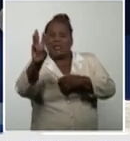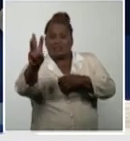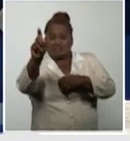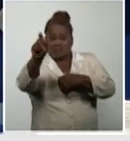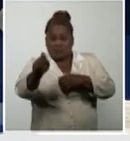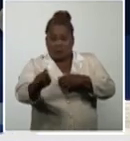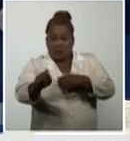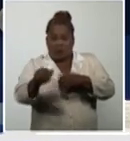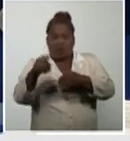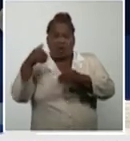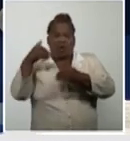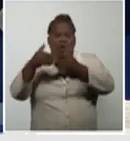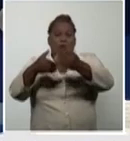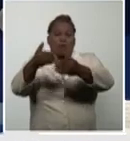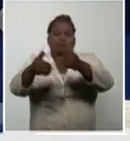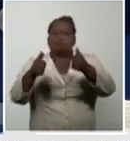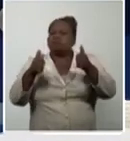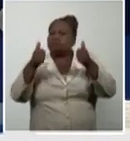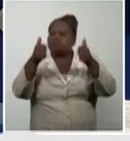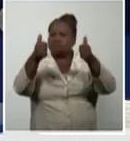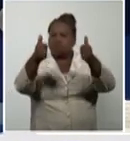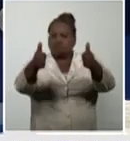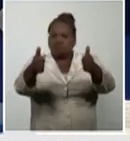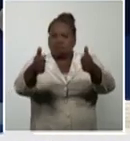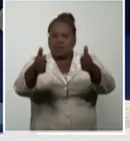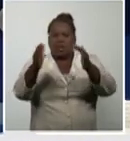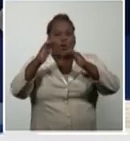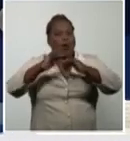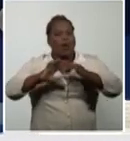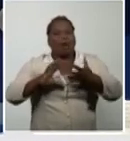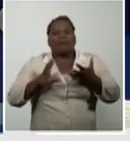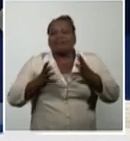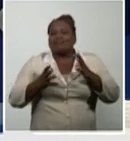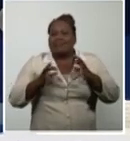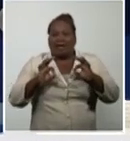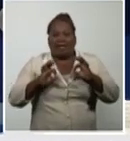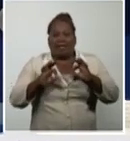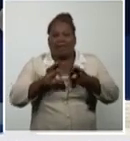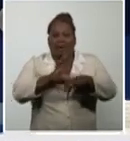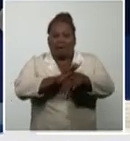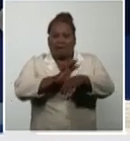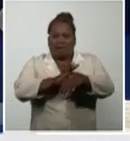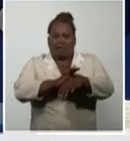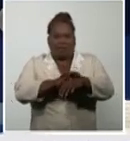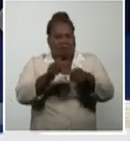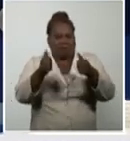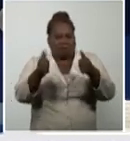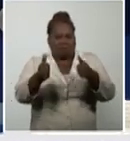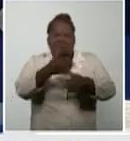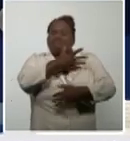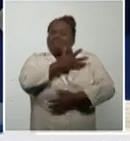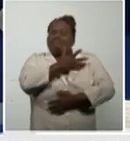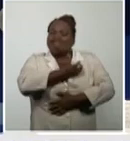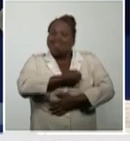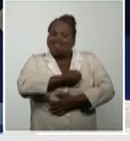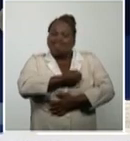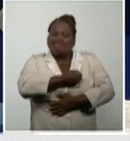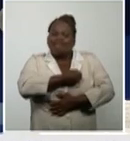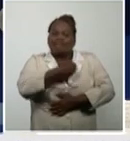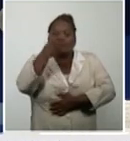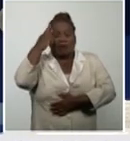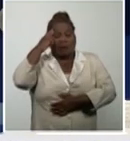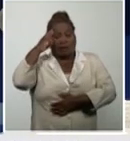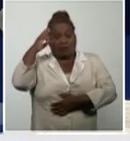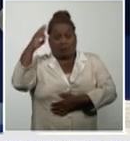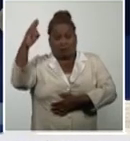have a stable clinical evolution without any complication of the disease. Unfortunately, we have to remember